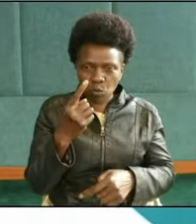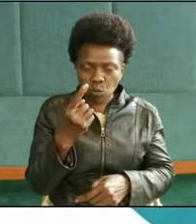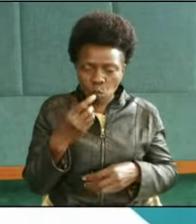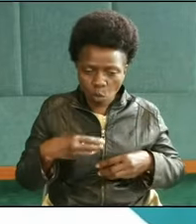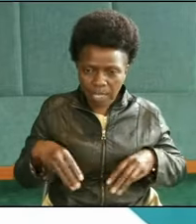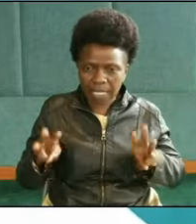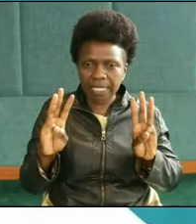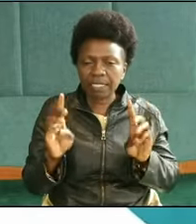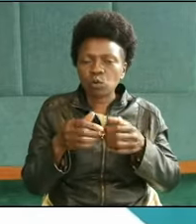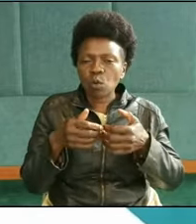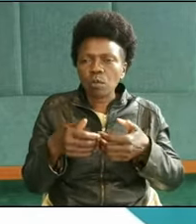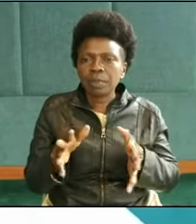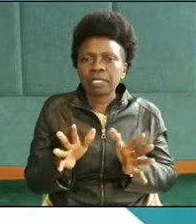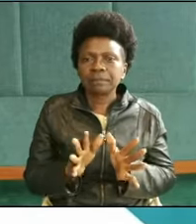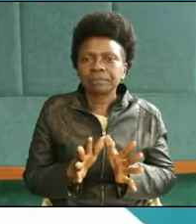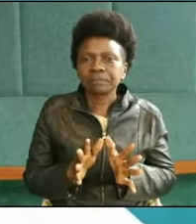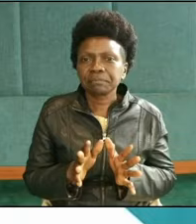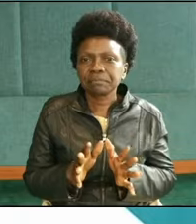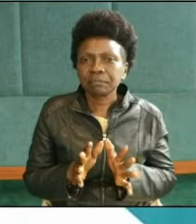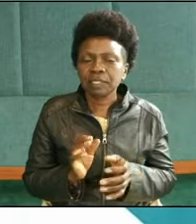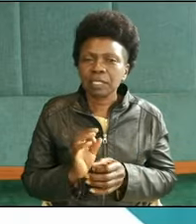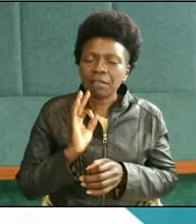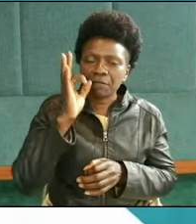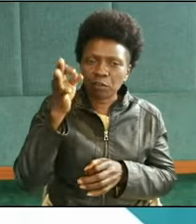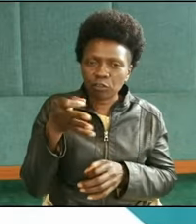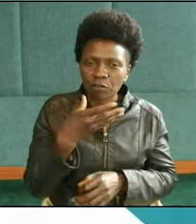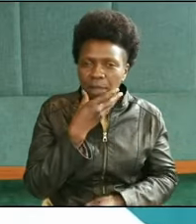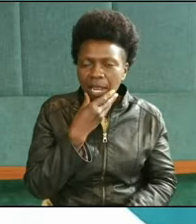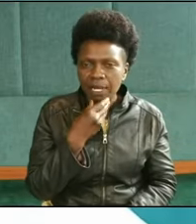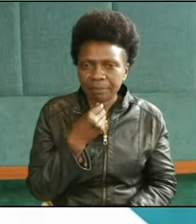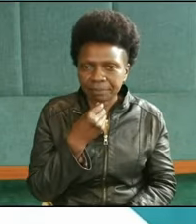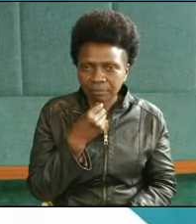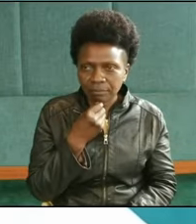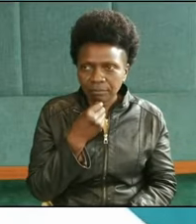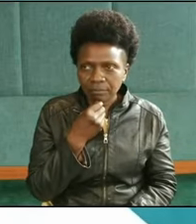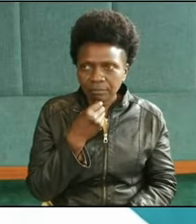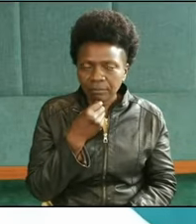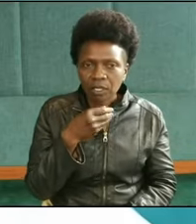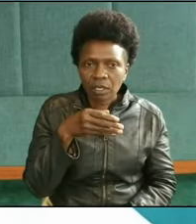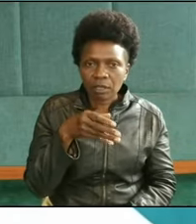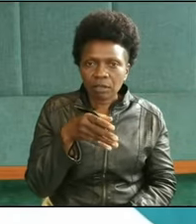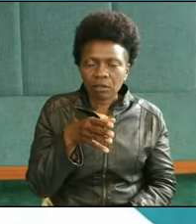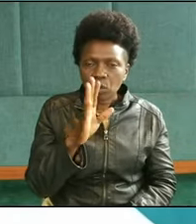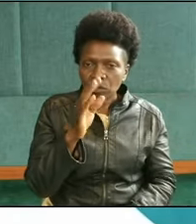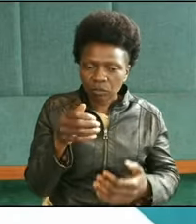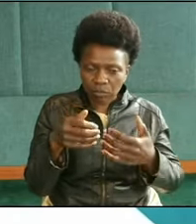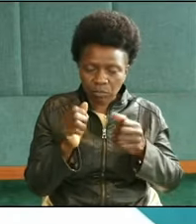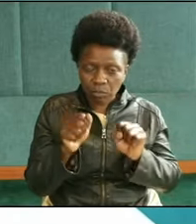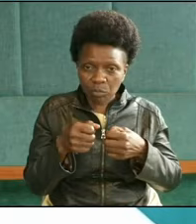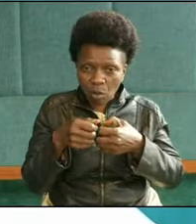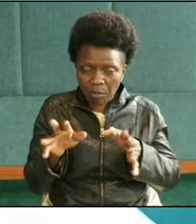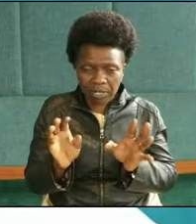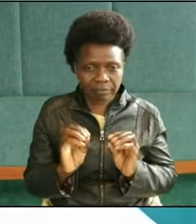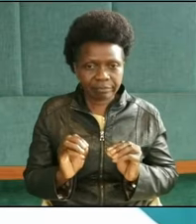worthy to open the future of man. God could not open it just